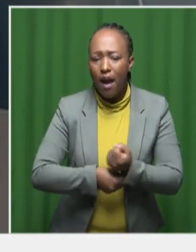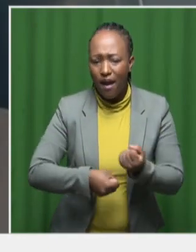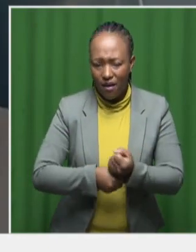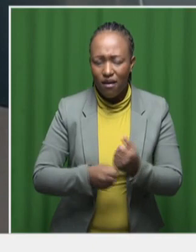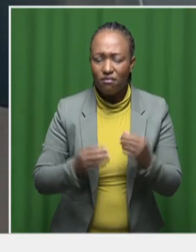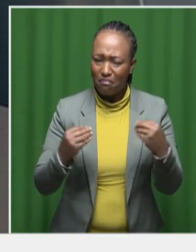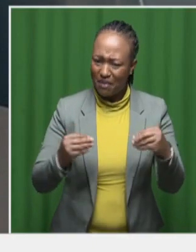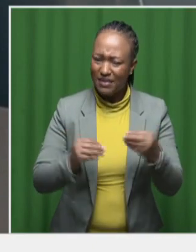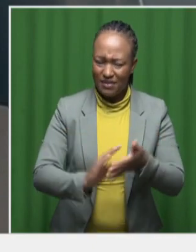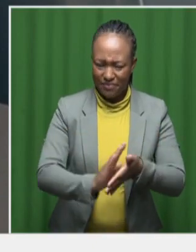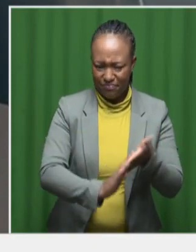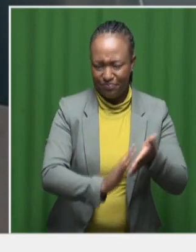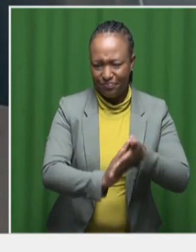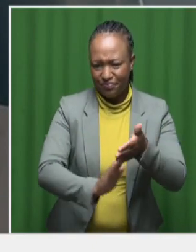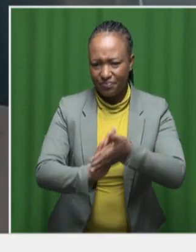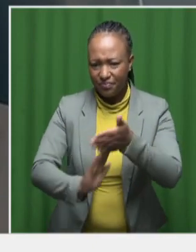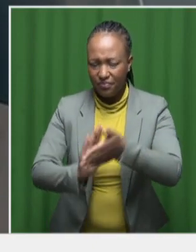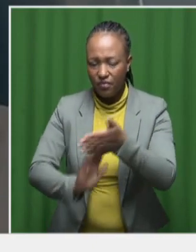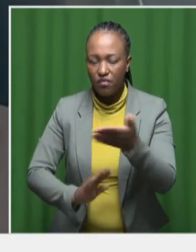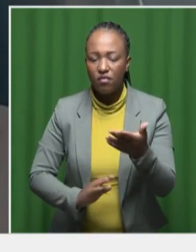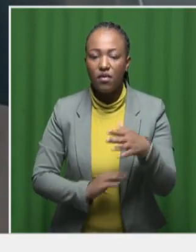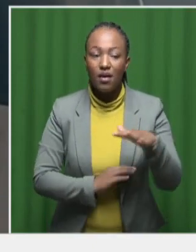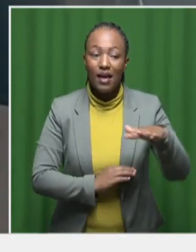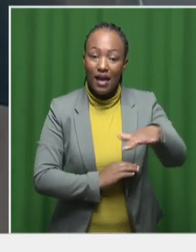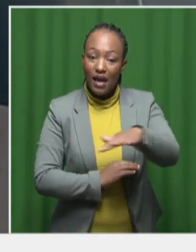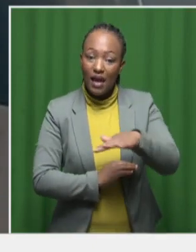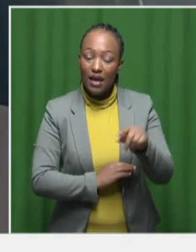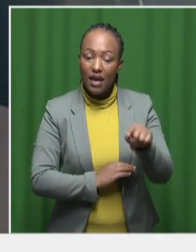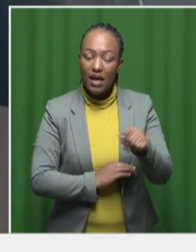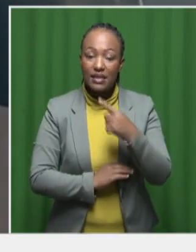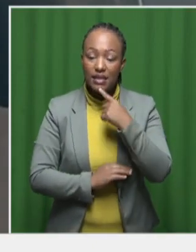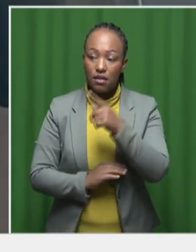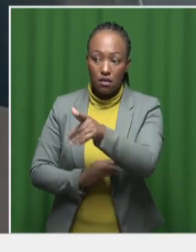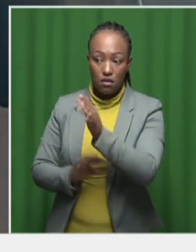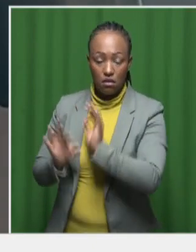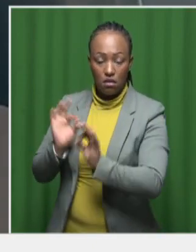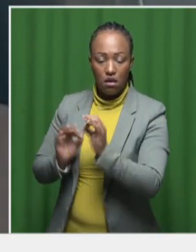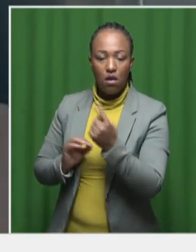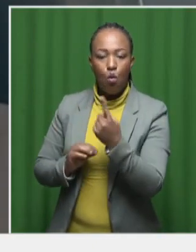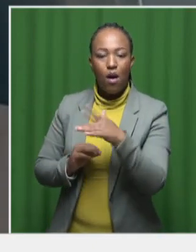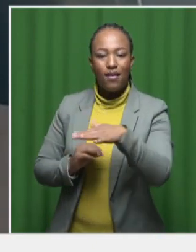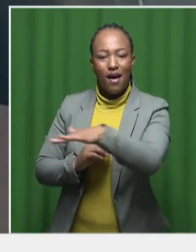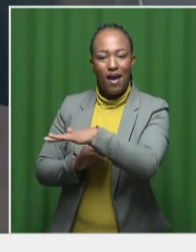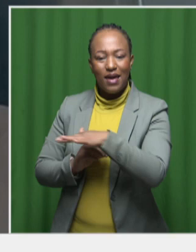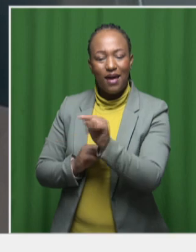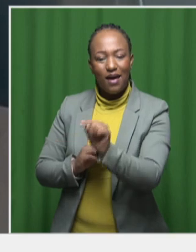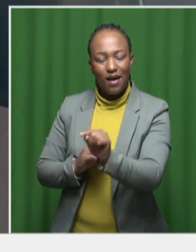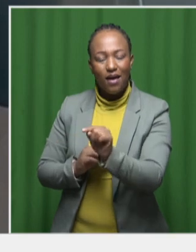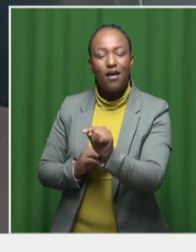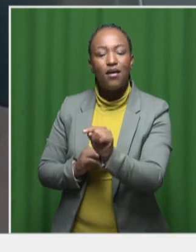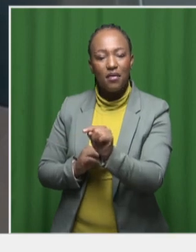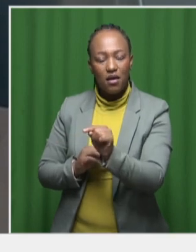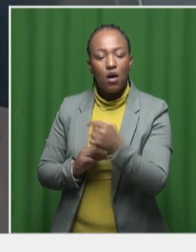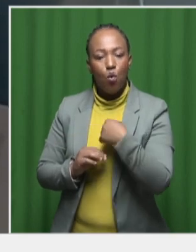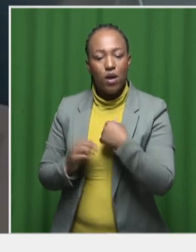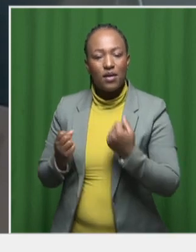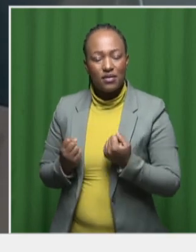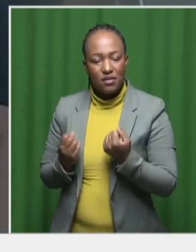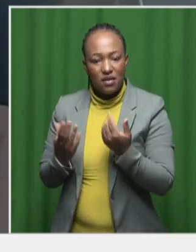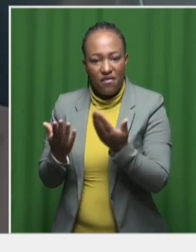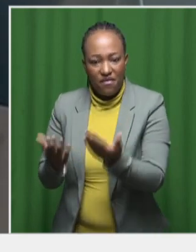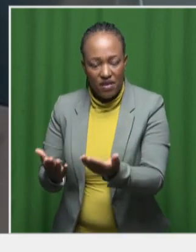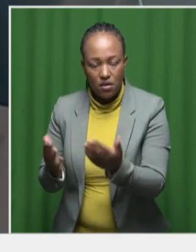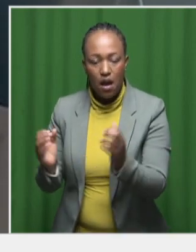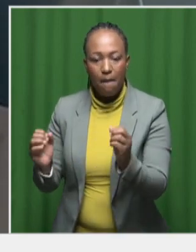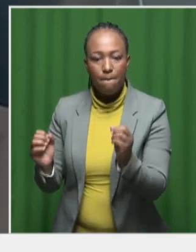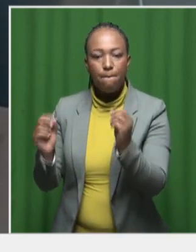we are on the ground. The areas that she's talking about, rural areas, are the areas which we are also servicing. 2 bridges